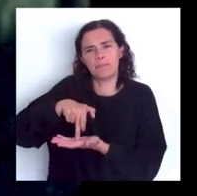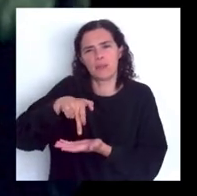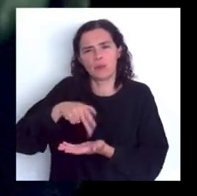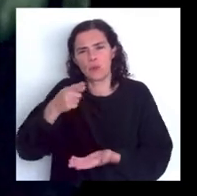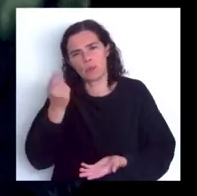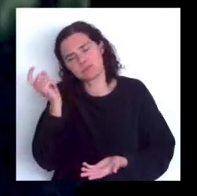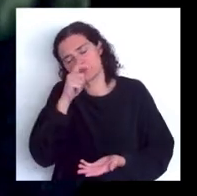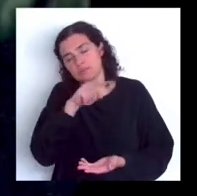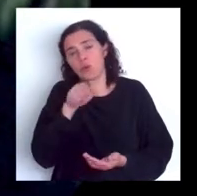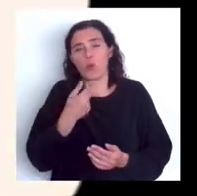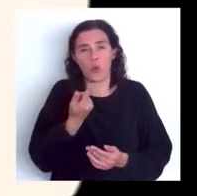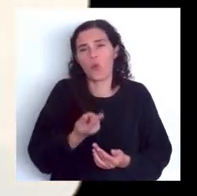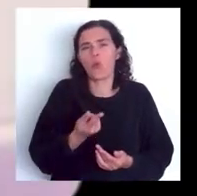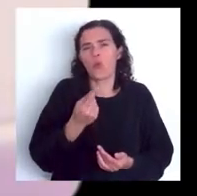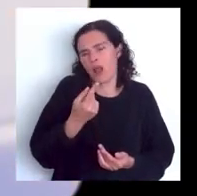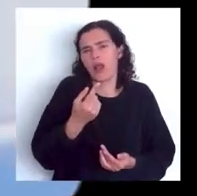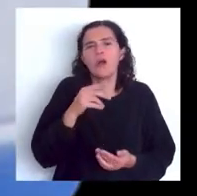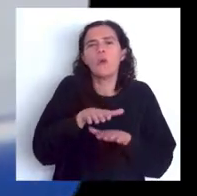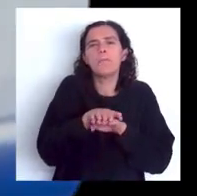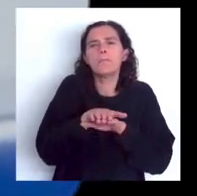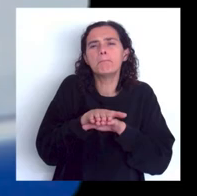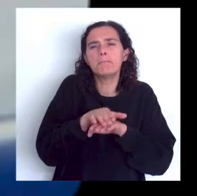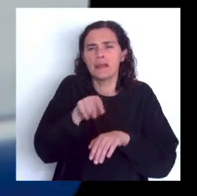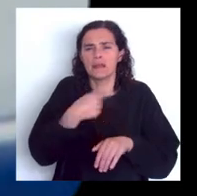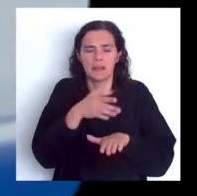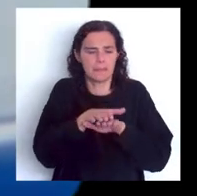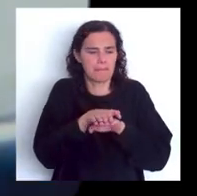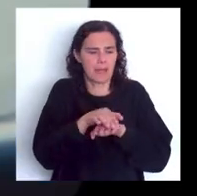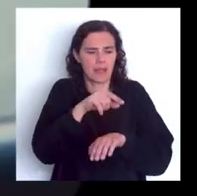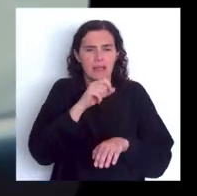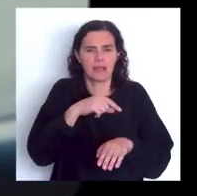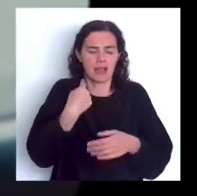flamingo or the cowfish, the fish which is